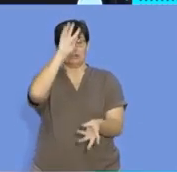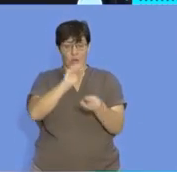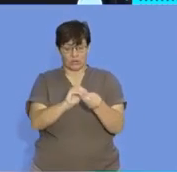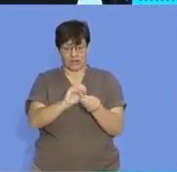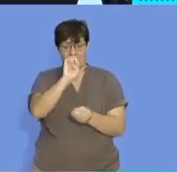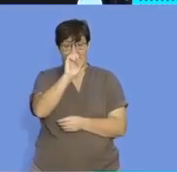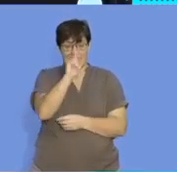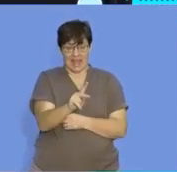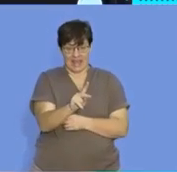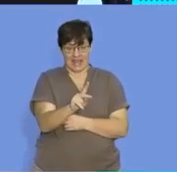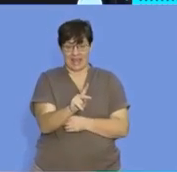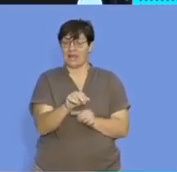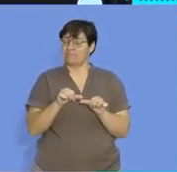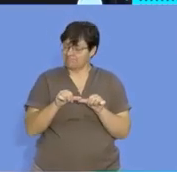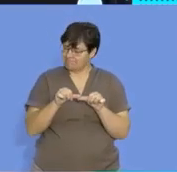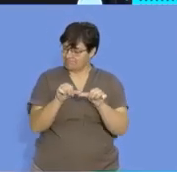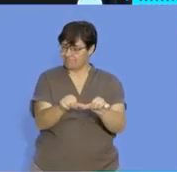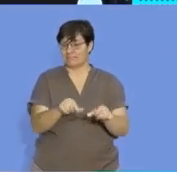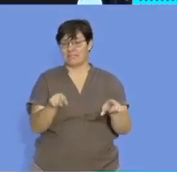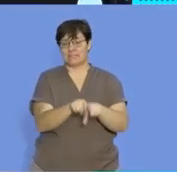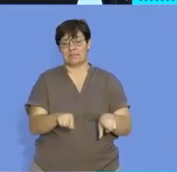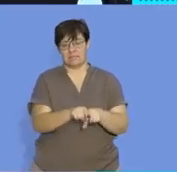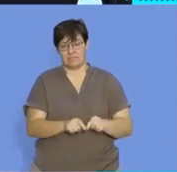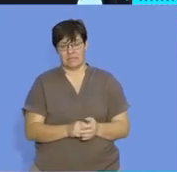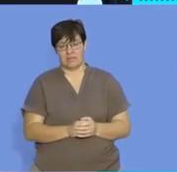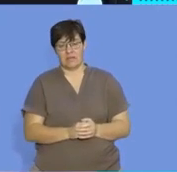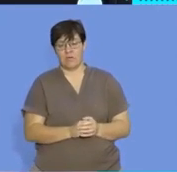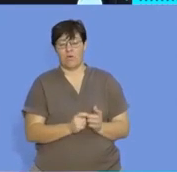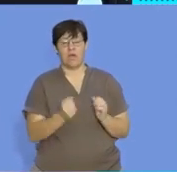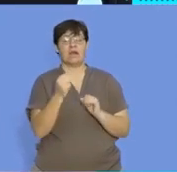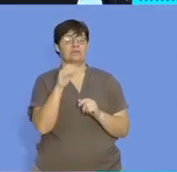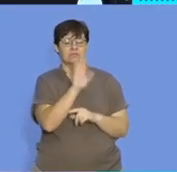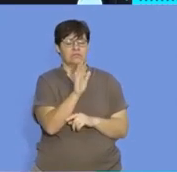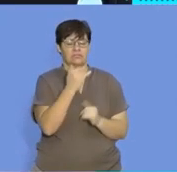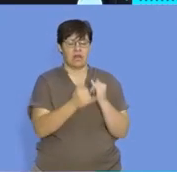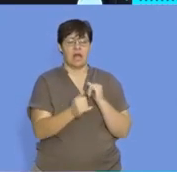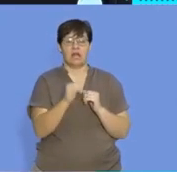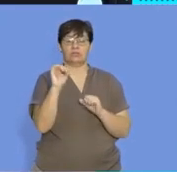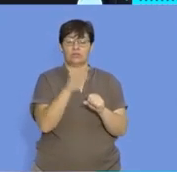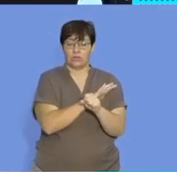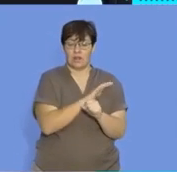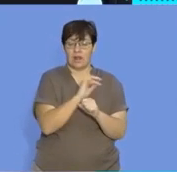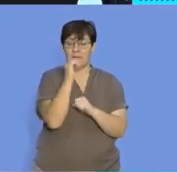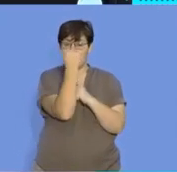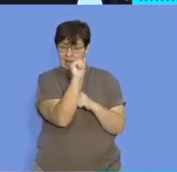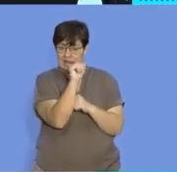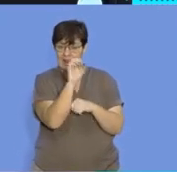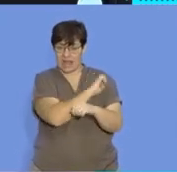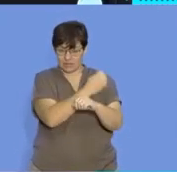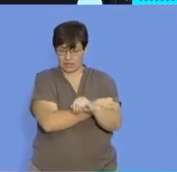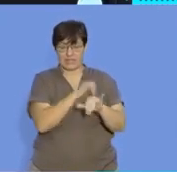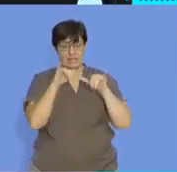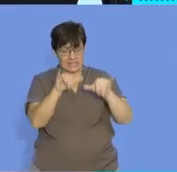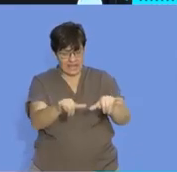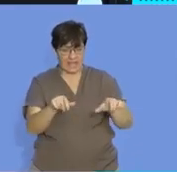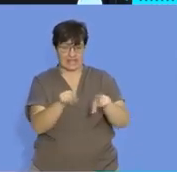energy stays the same. Sorry, total mechanical energy stays the same. That is the constant, all right? And